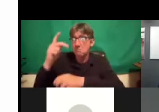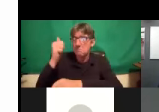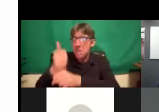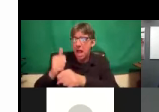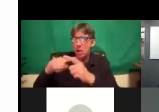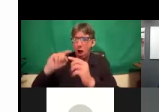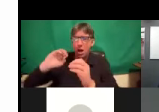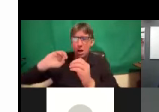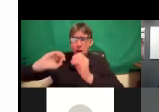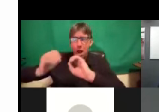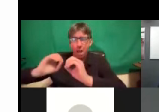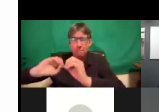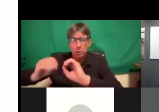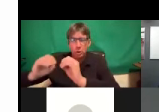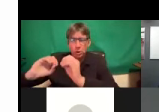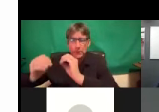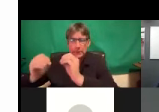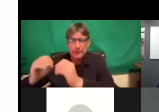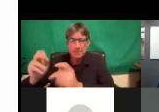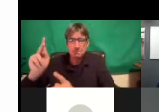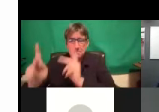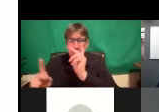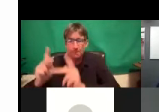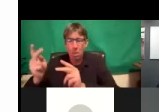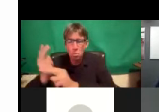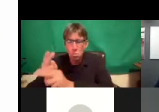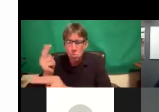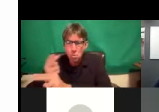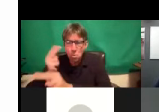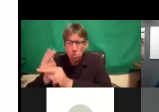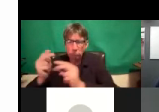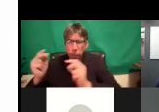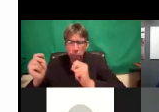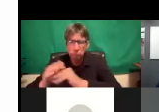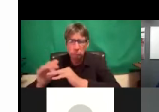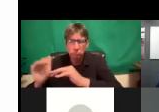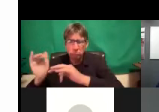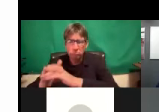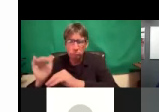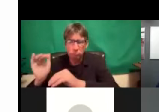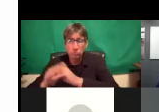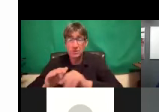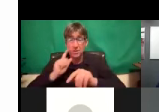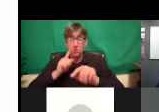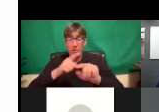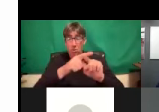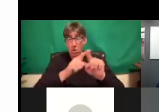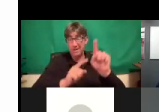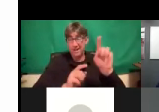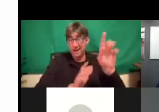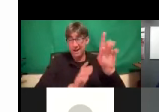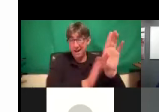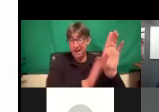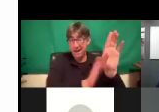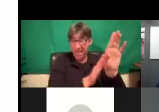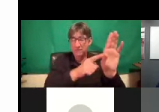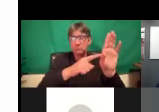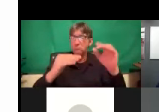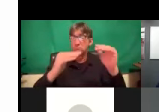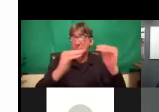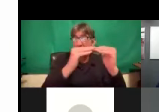future. So to that third bullet point, all those services in the top left box should be at or above the service